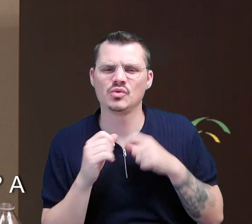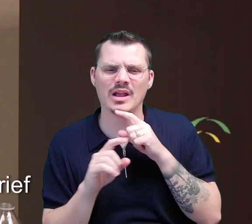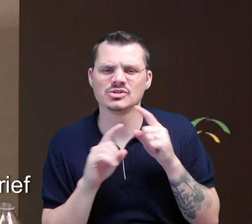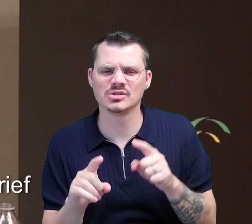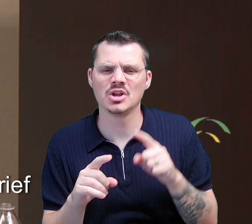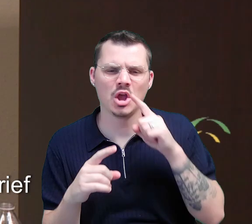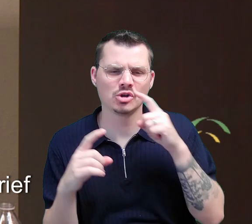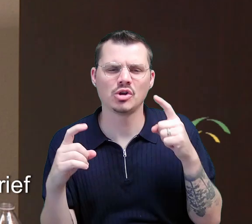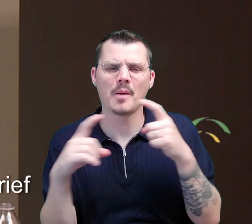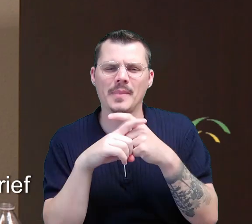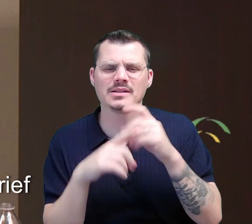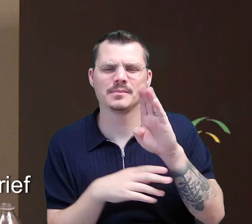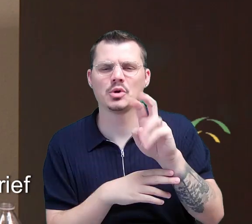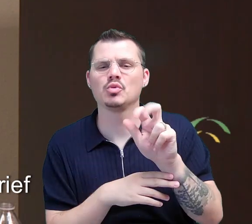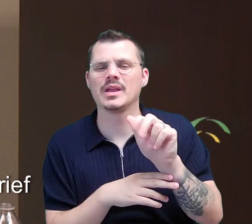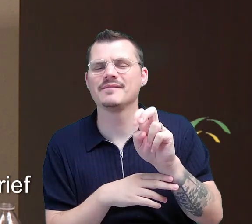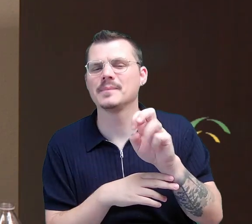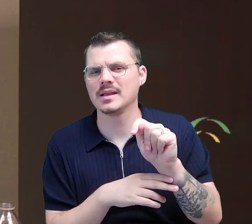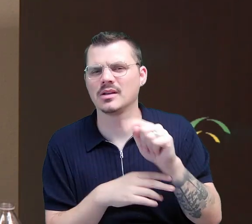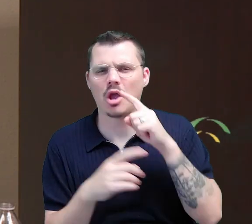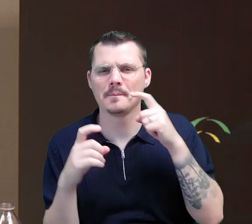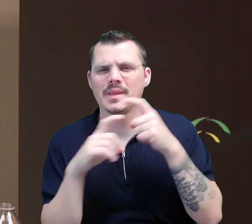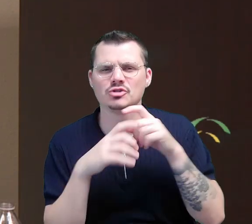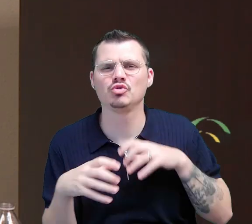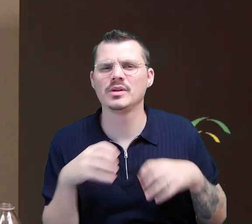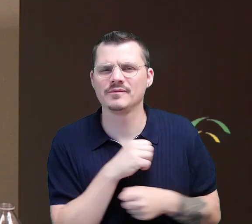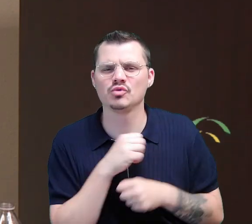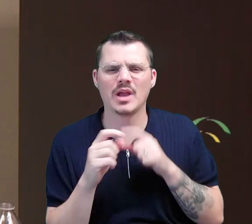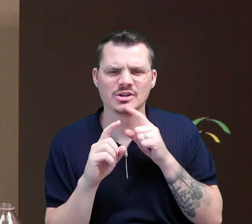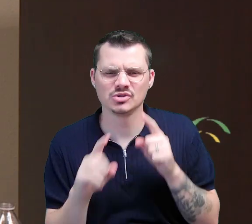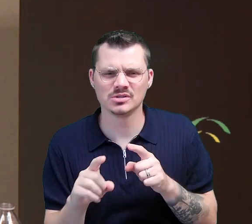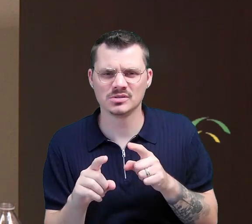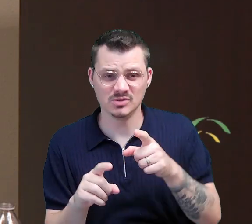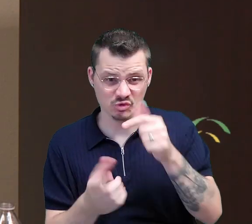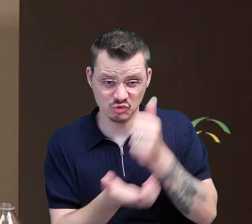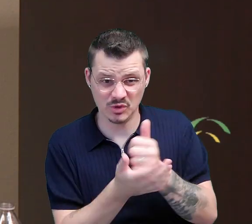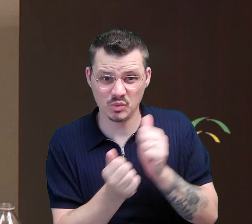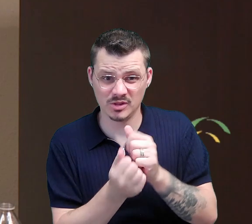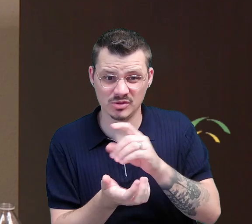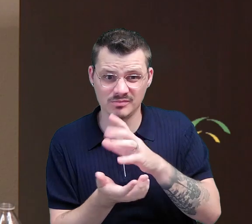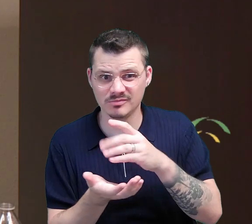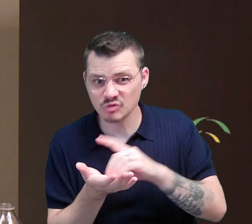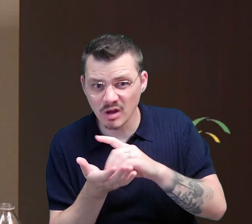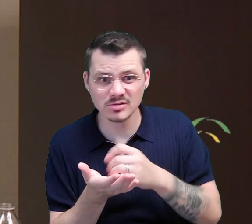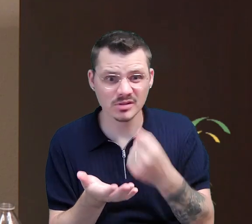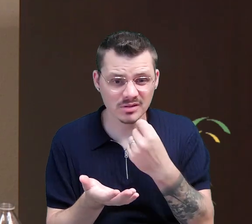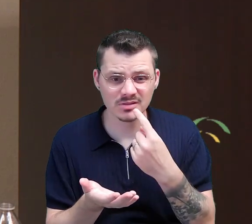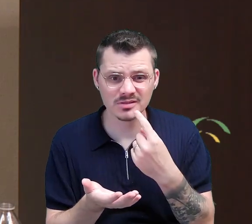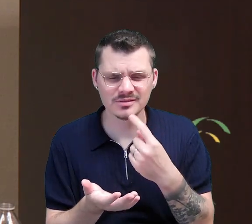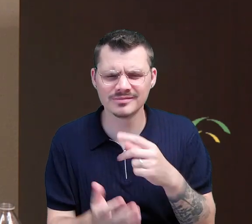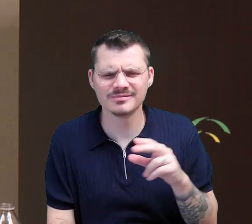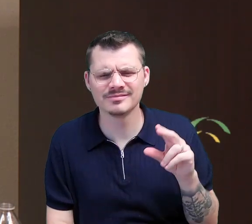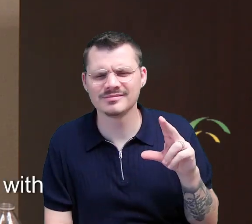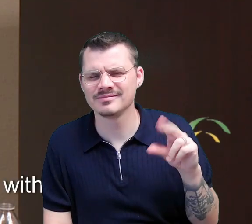it? A complex bereavement, a complex grief reaction. Do you treat that with drugs?